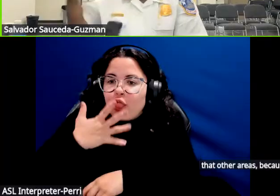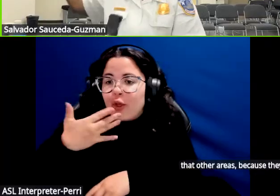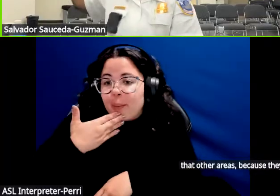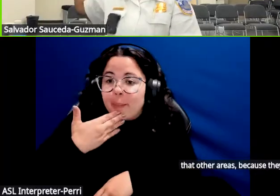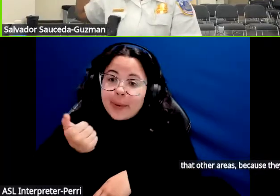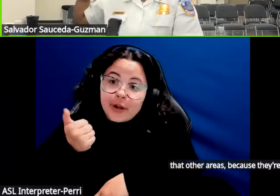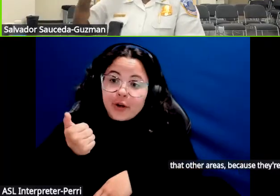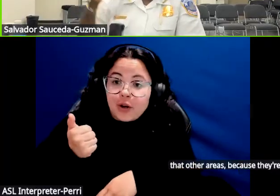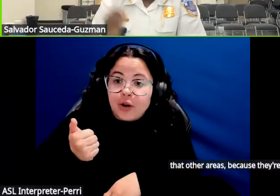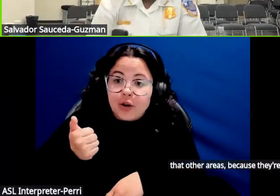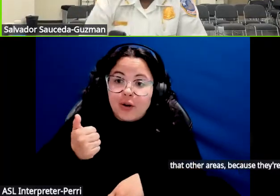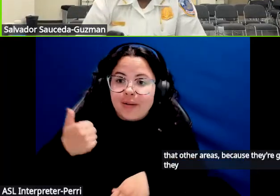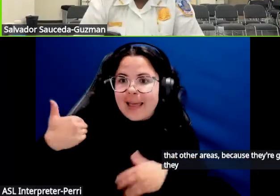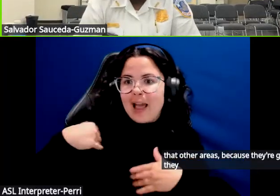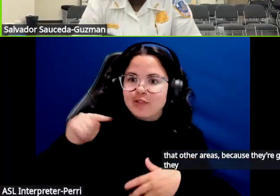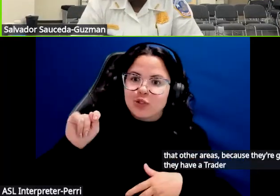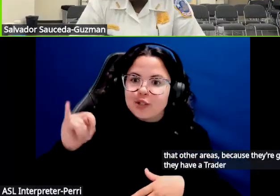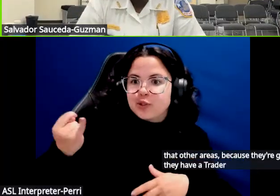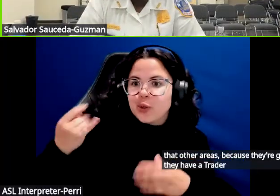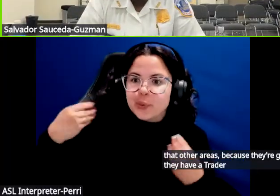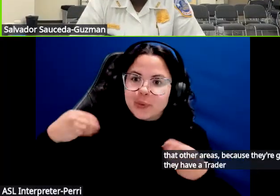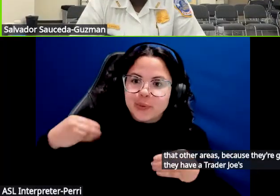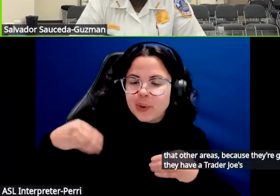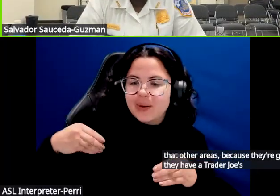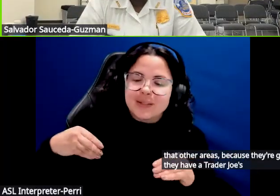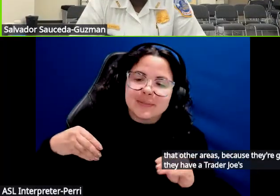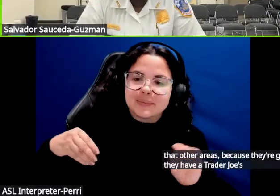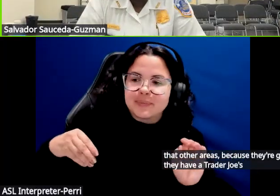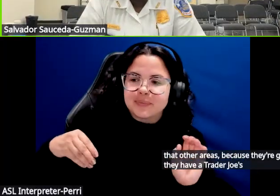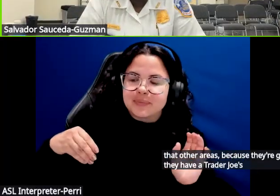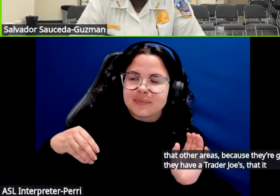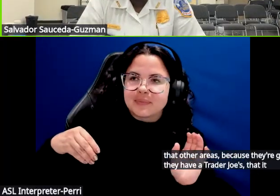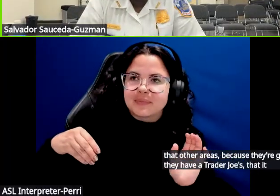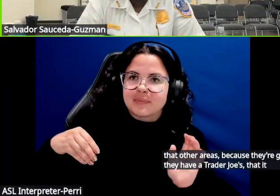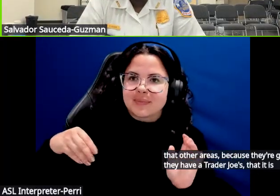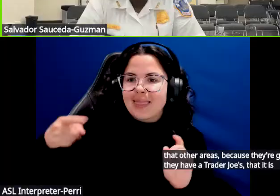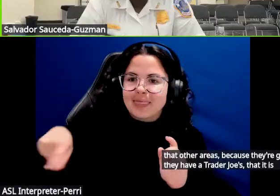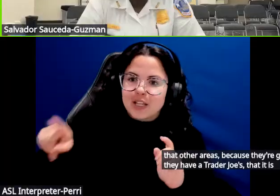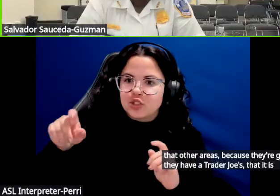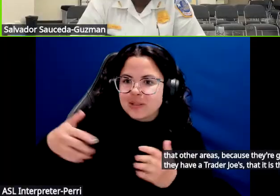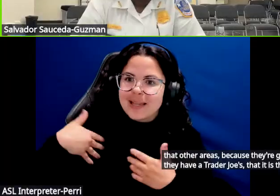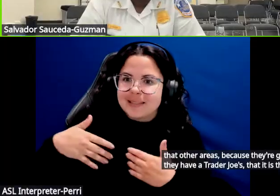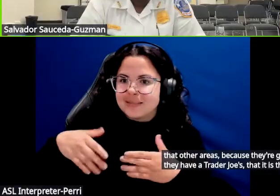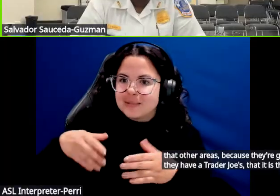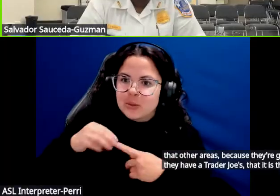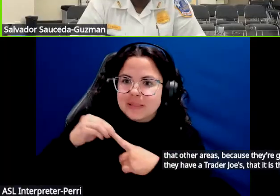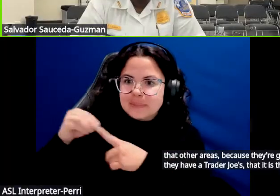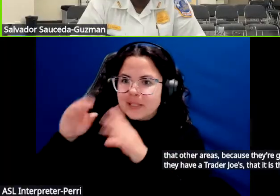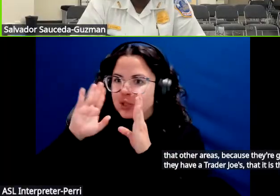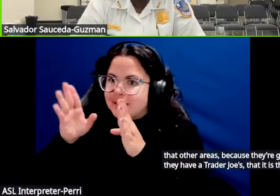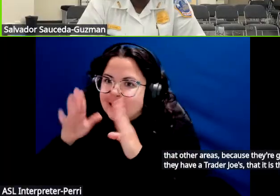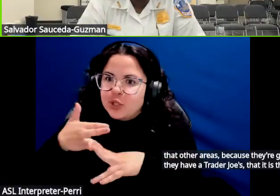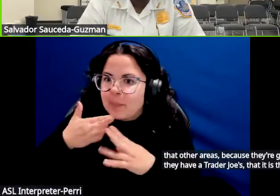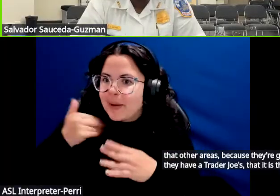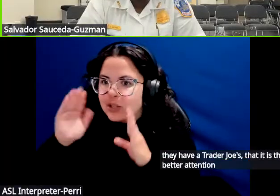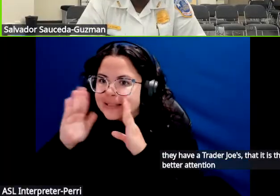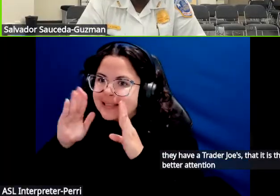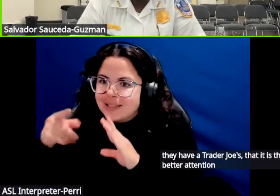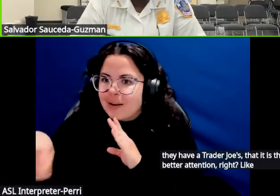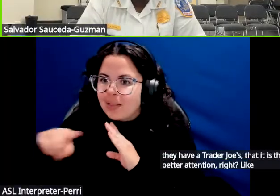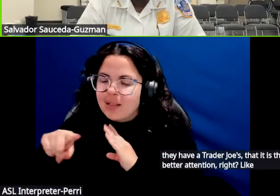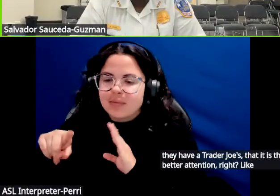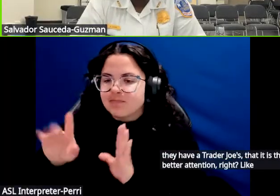or they have a Trader Joe's, that it is that they should get special attention or better attention, right? Like, I know